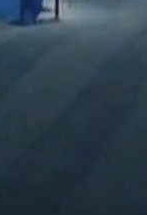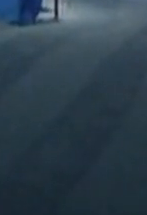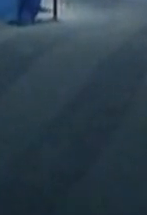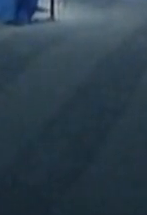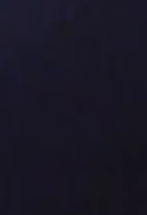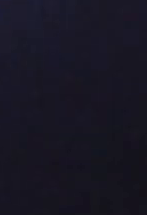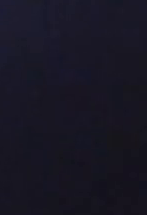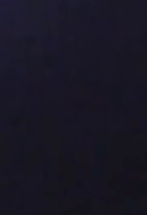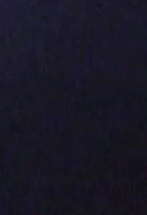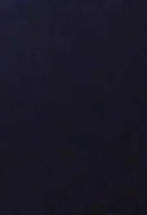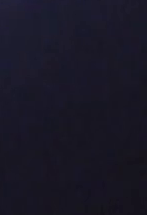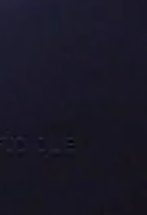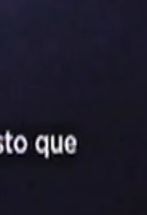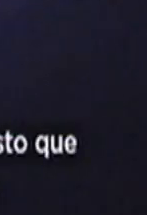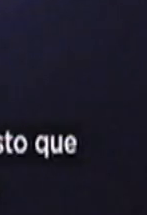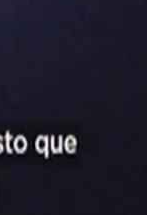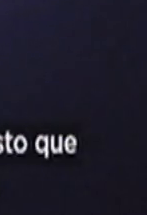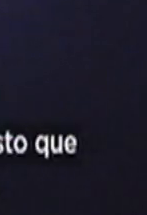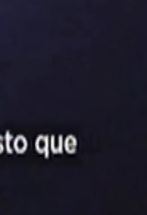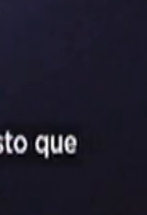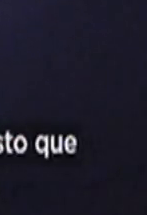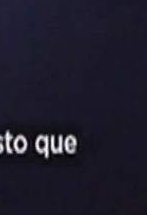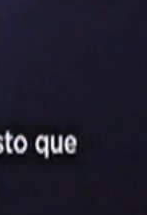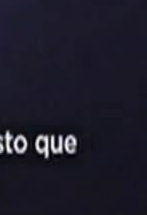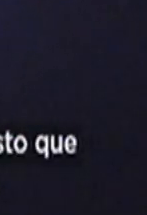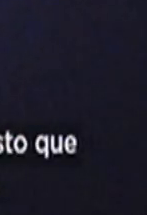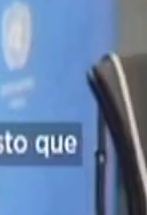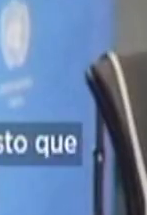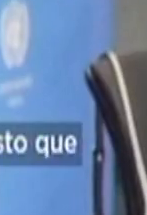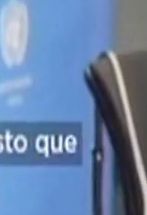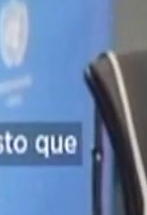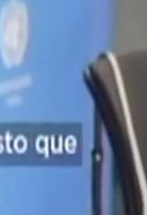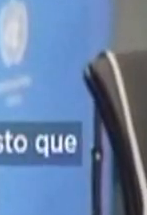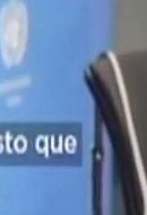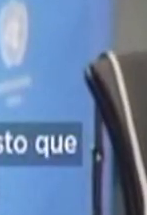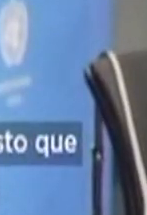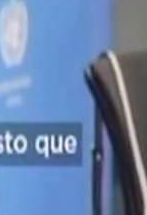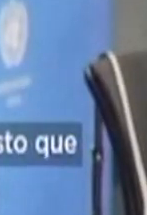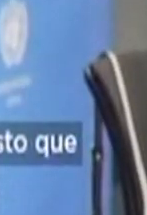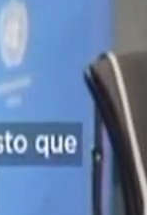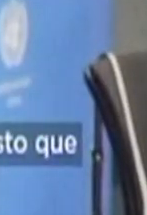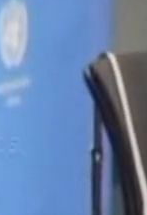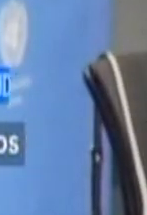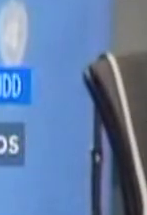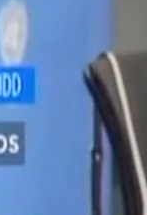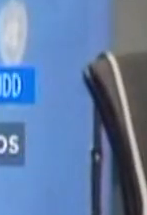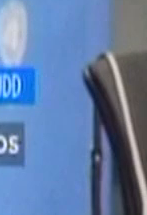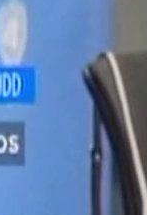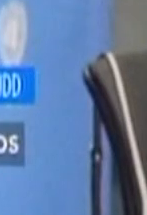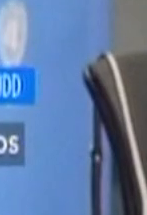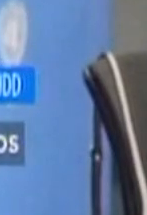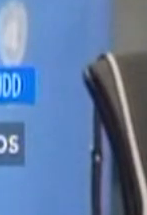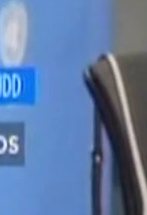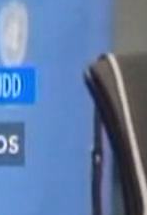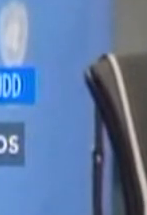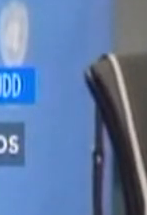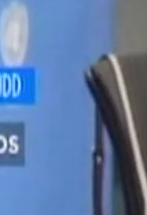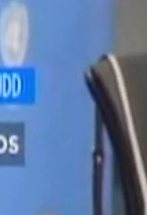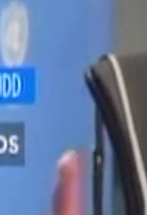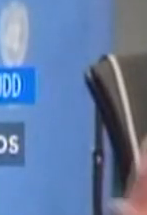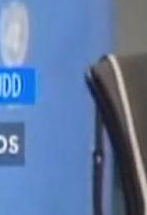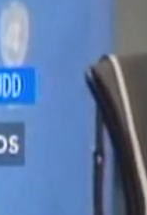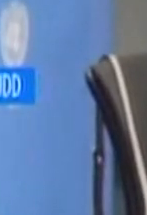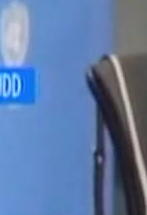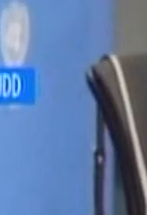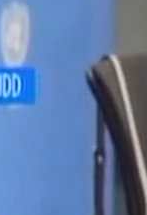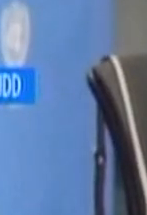una evolución positiva. We have seen that actually with the COVID pandemic, many countries have adopted innovative ways